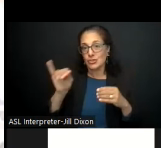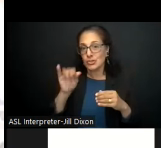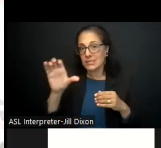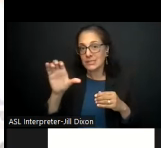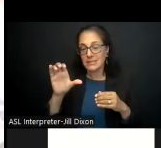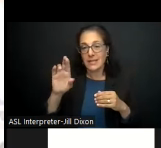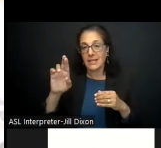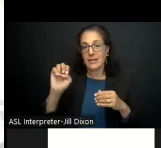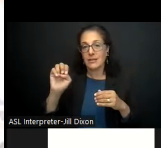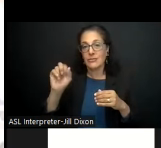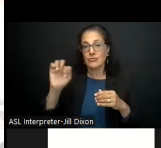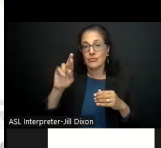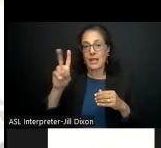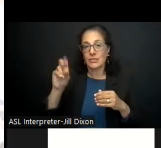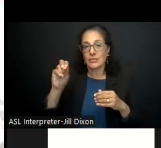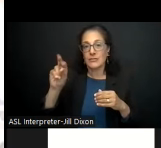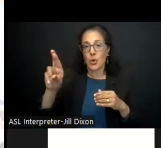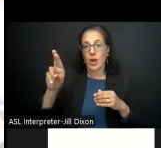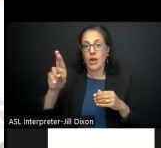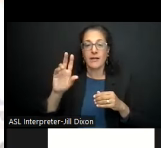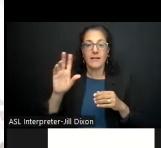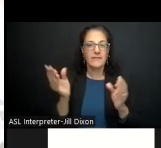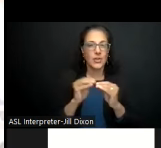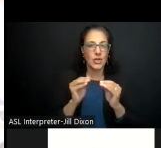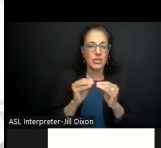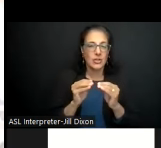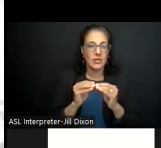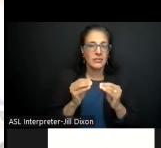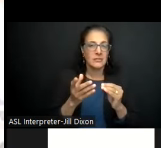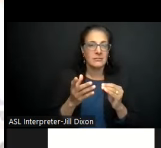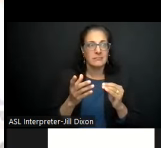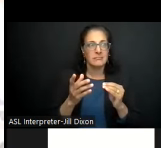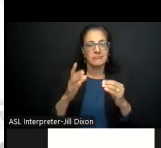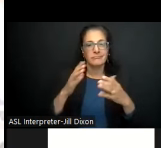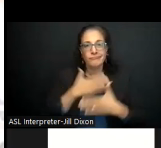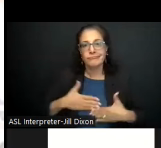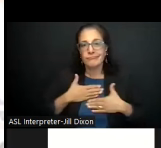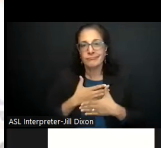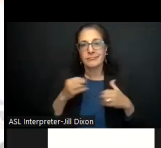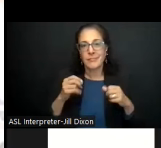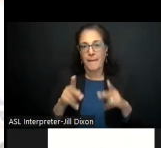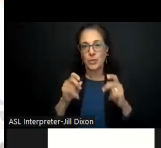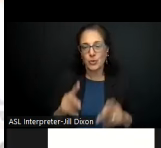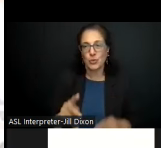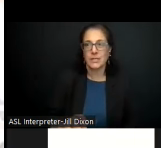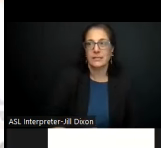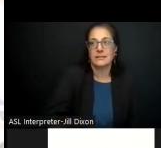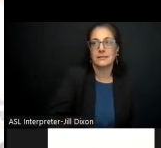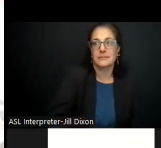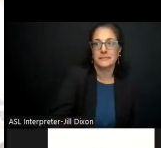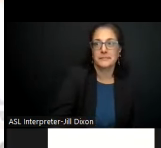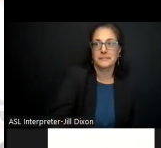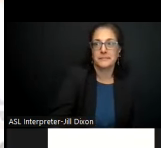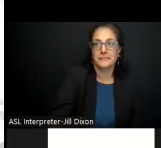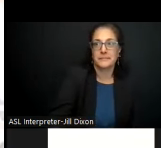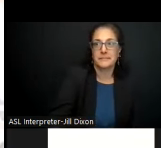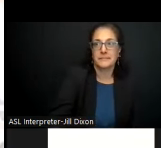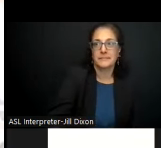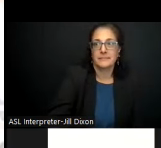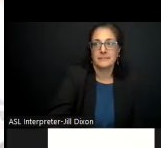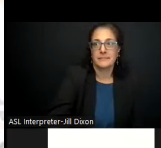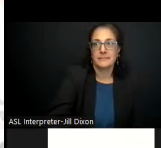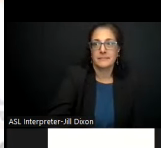Reservoir further to more recreational opportunities. And again,